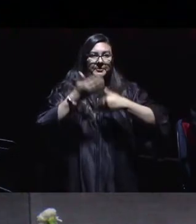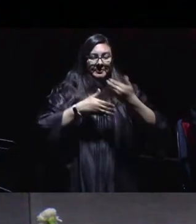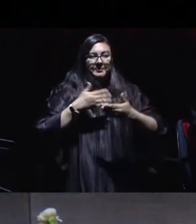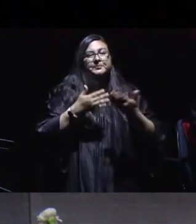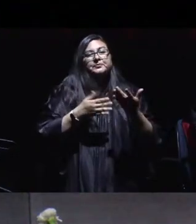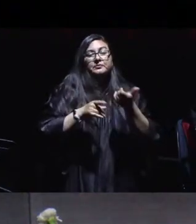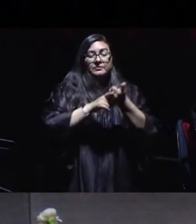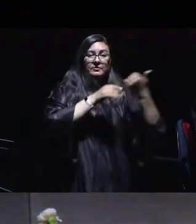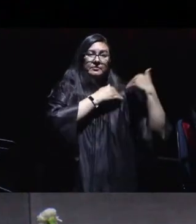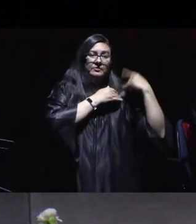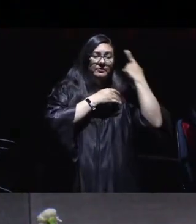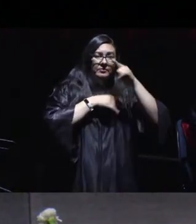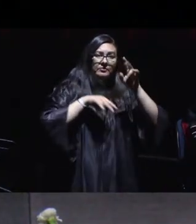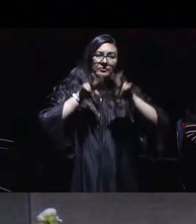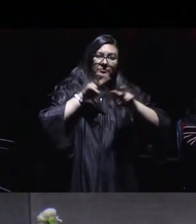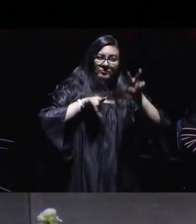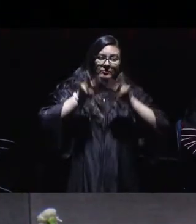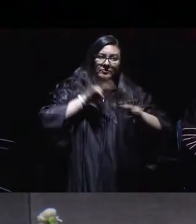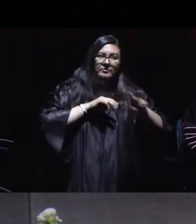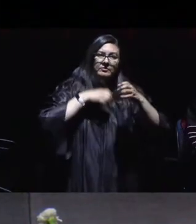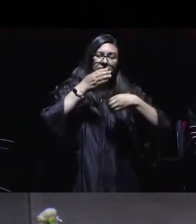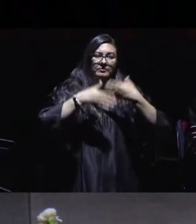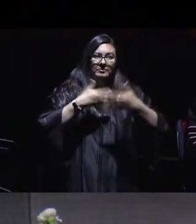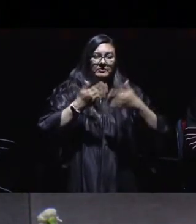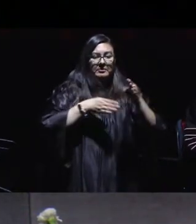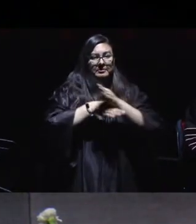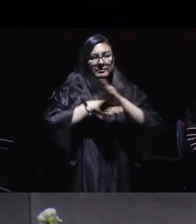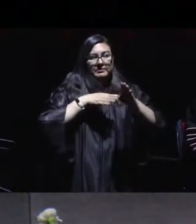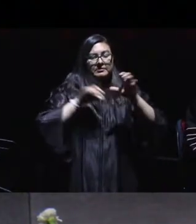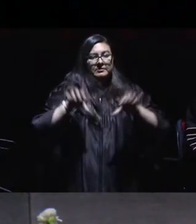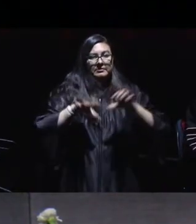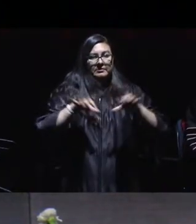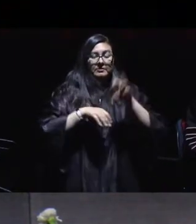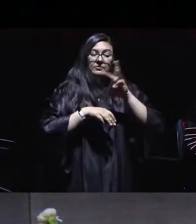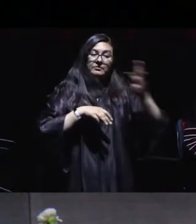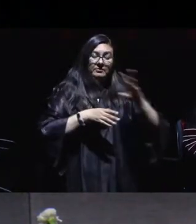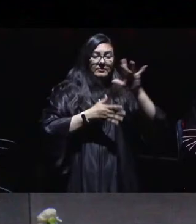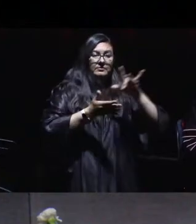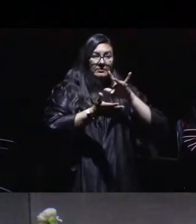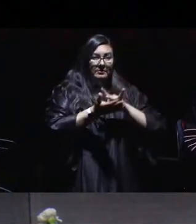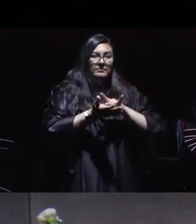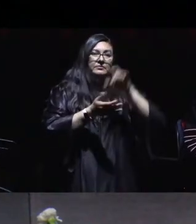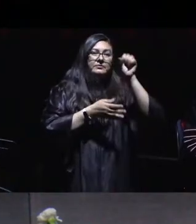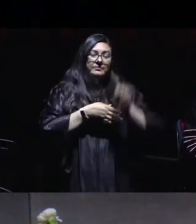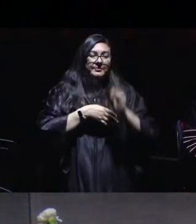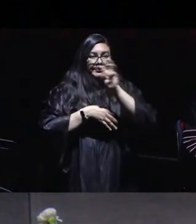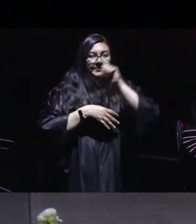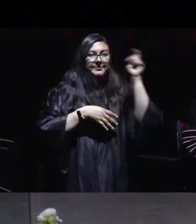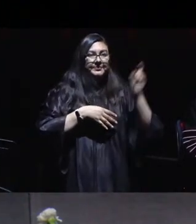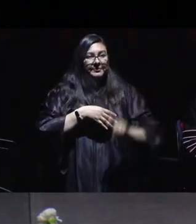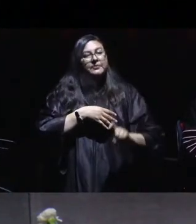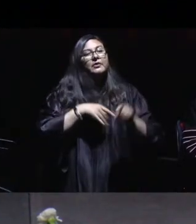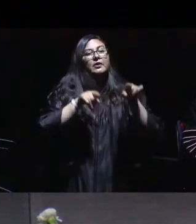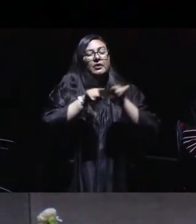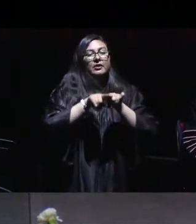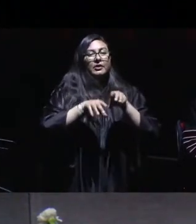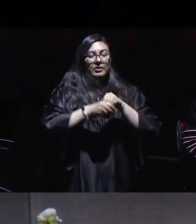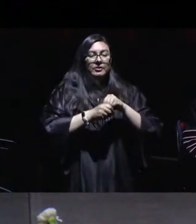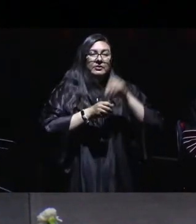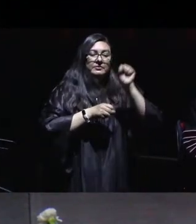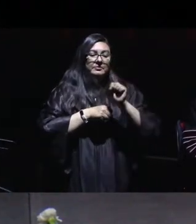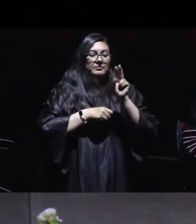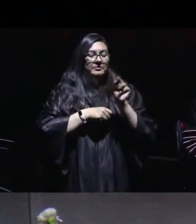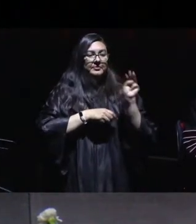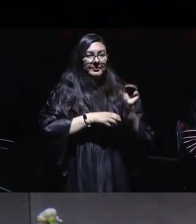is responsible for monitoring and tracking economic and business activity in West, Central, and South Texas, as well as Southern New